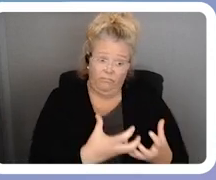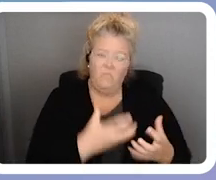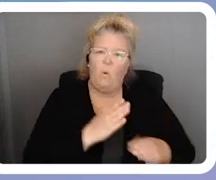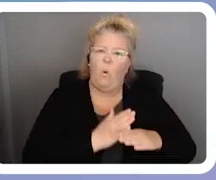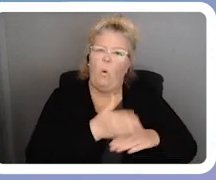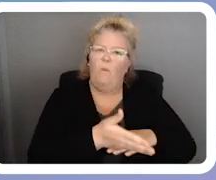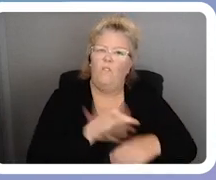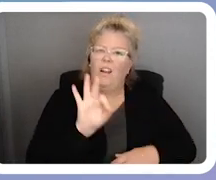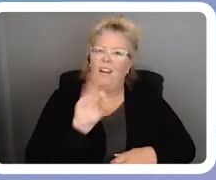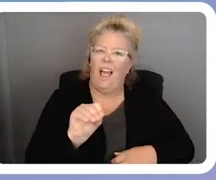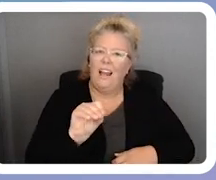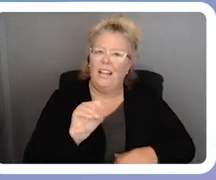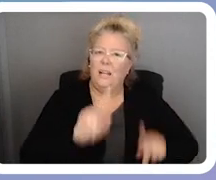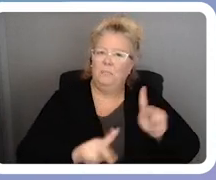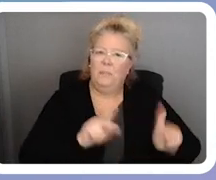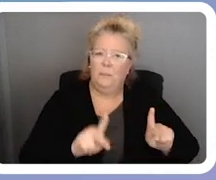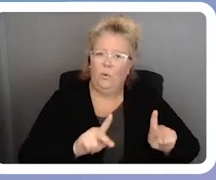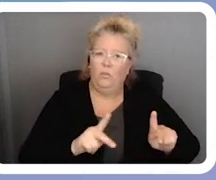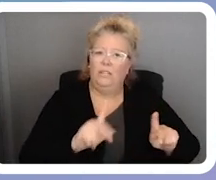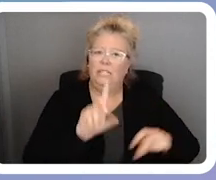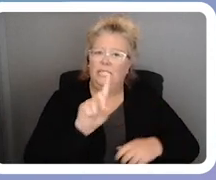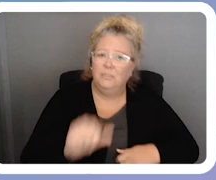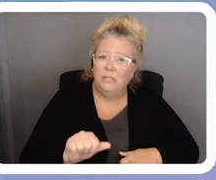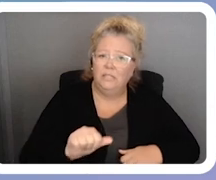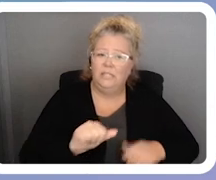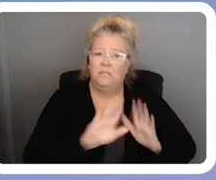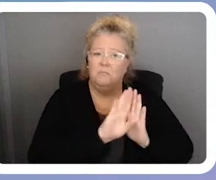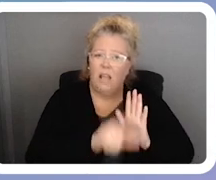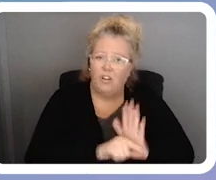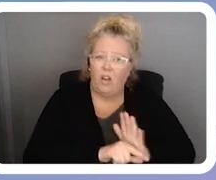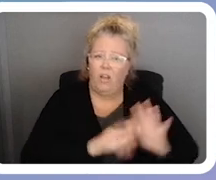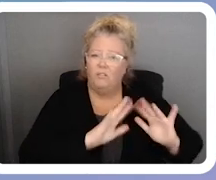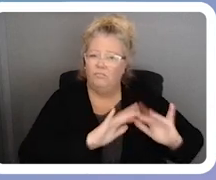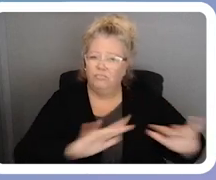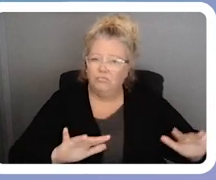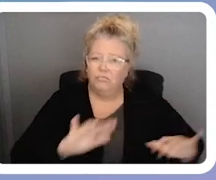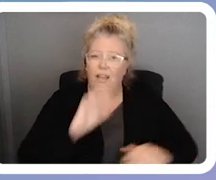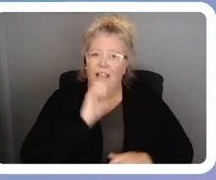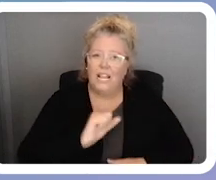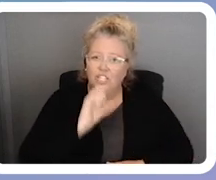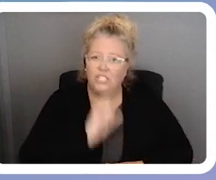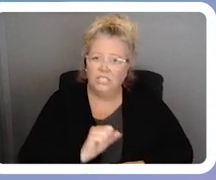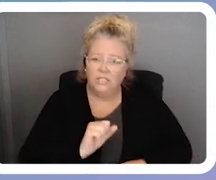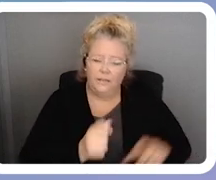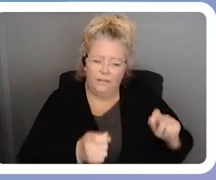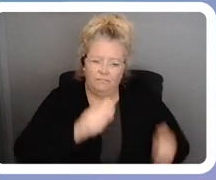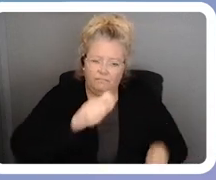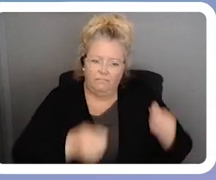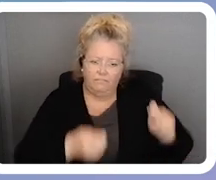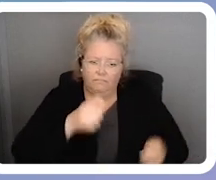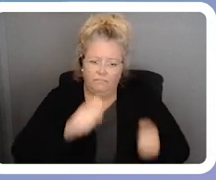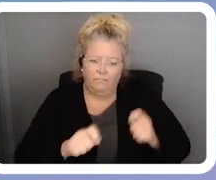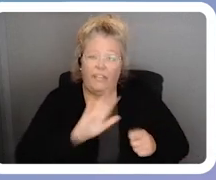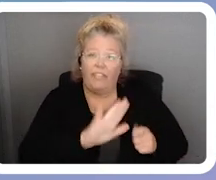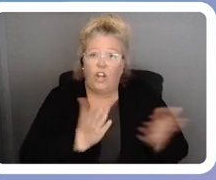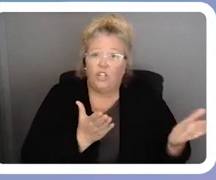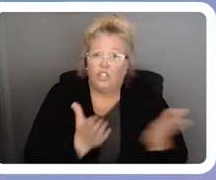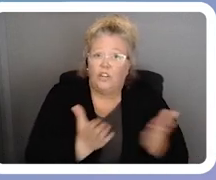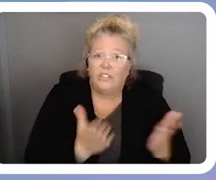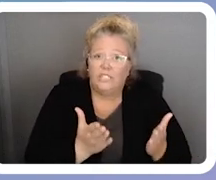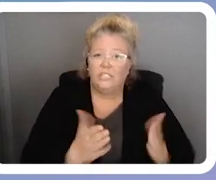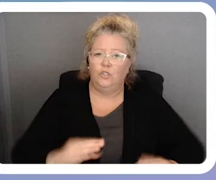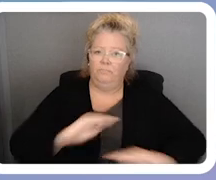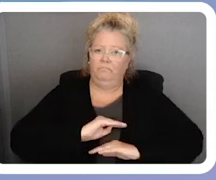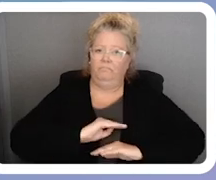90 members with disabilities from all backgrounds and ages, while continuing to tailor their services to meet the needs